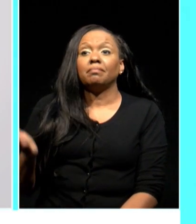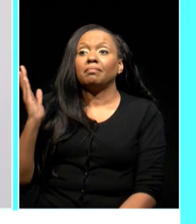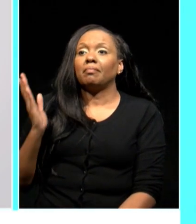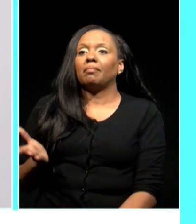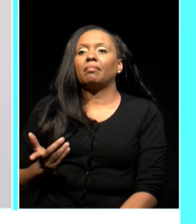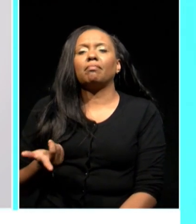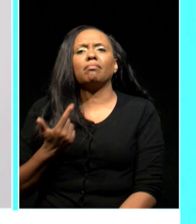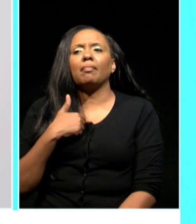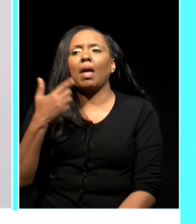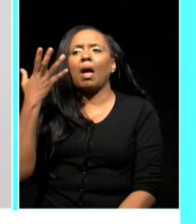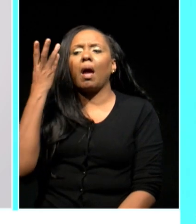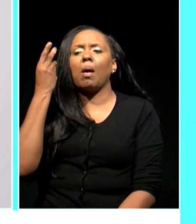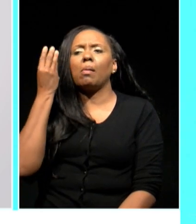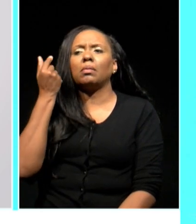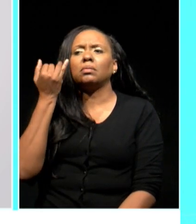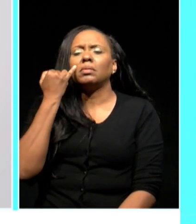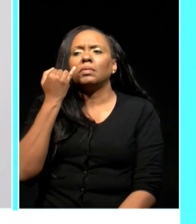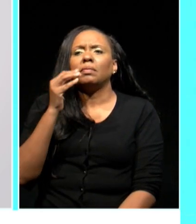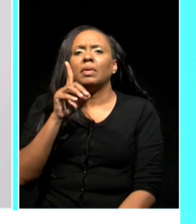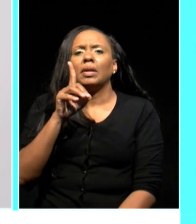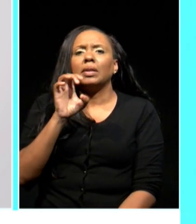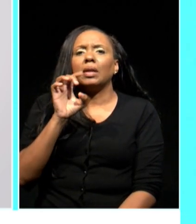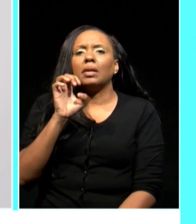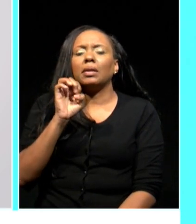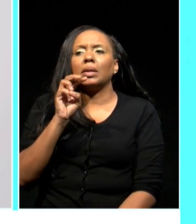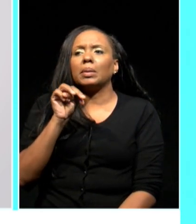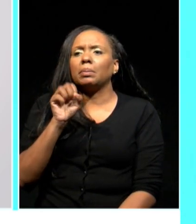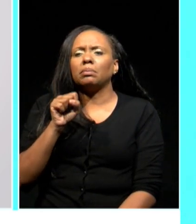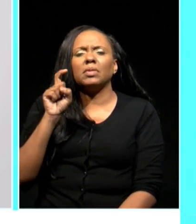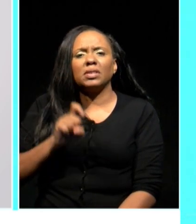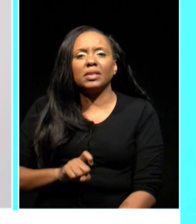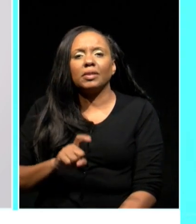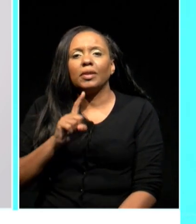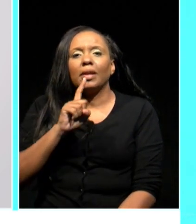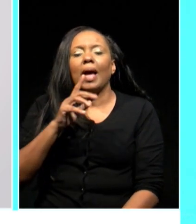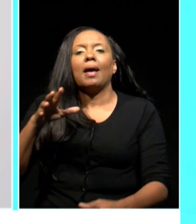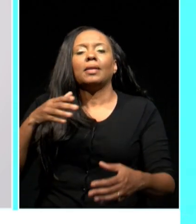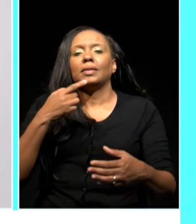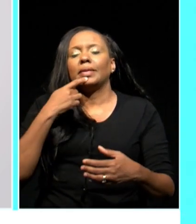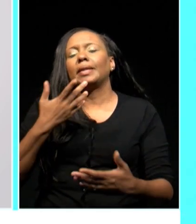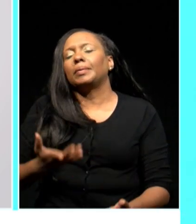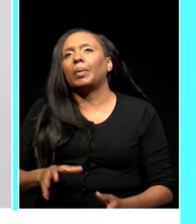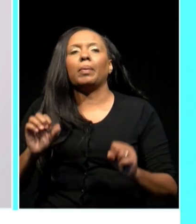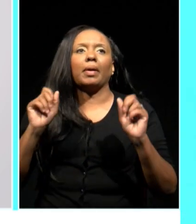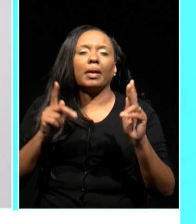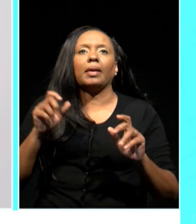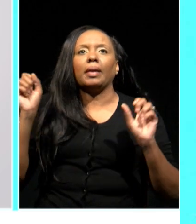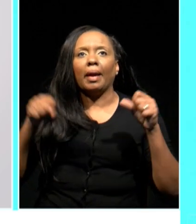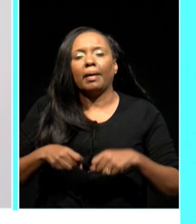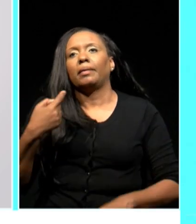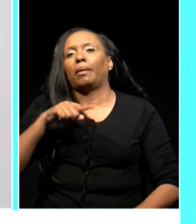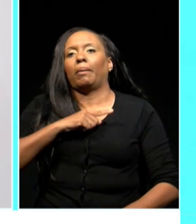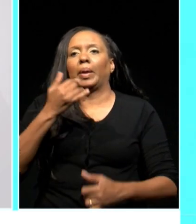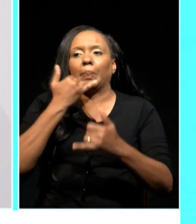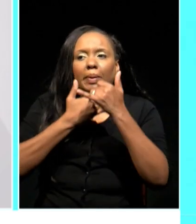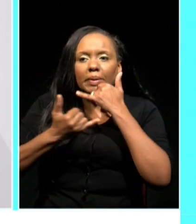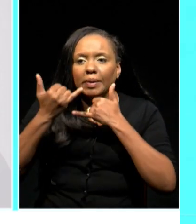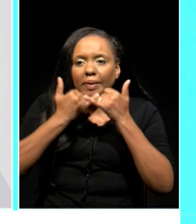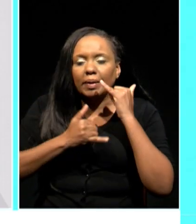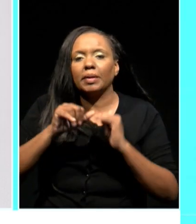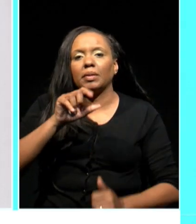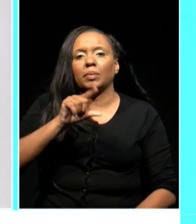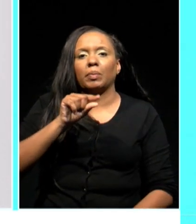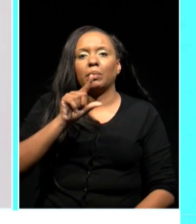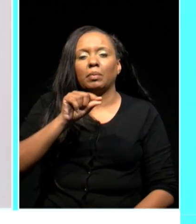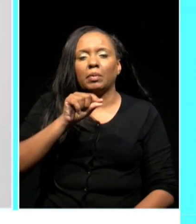I'm wondering if the Dems should have acknowledged the mistakes of 2008 to 2018 and let we, the public, know that they are a